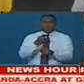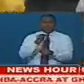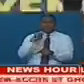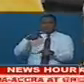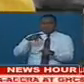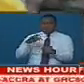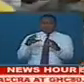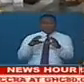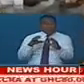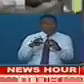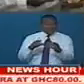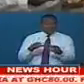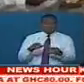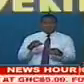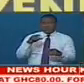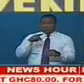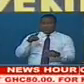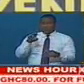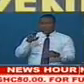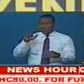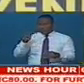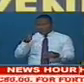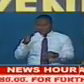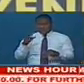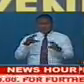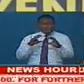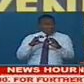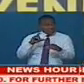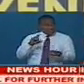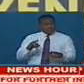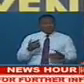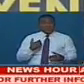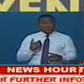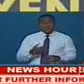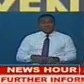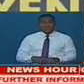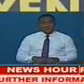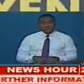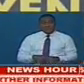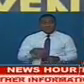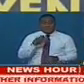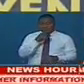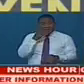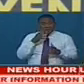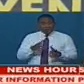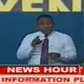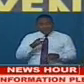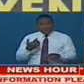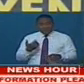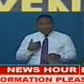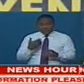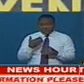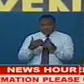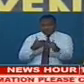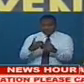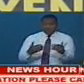nursery certification. The farmers directly will deal with the processors. That's